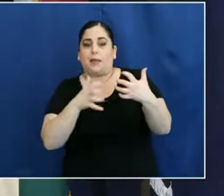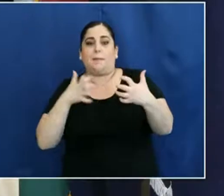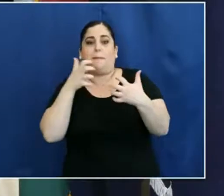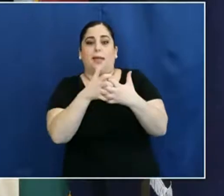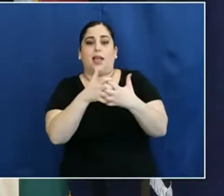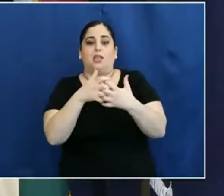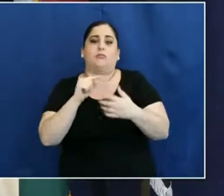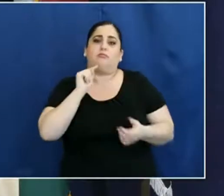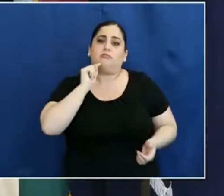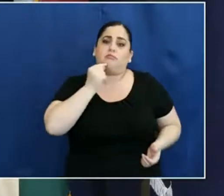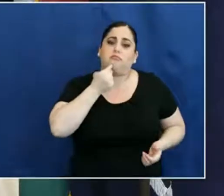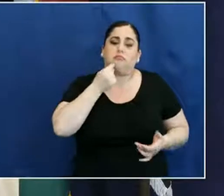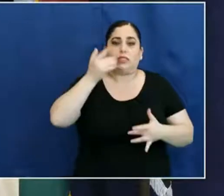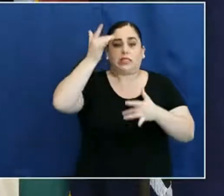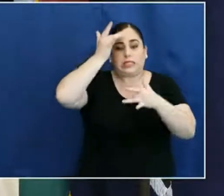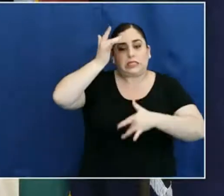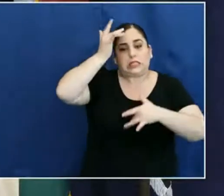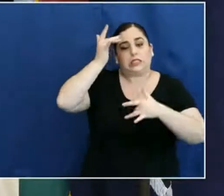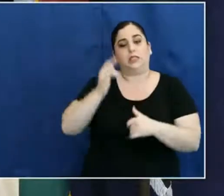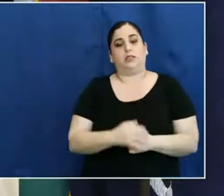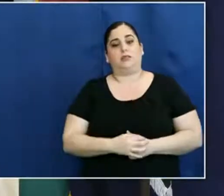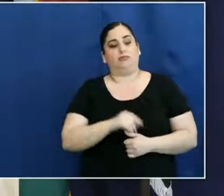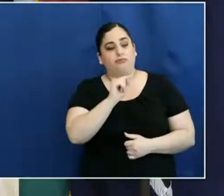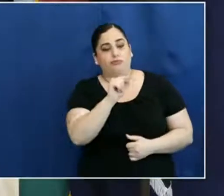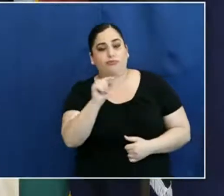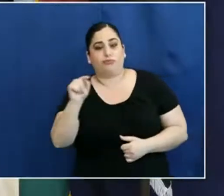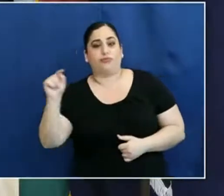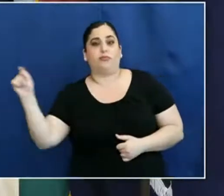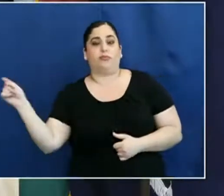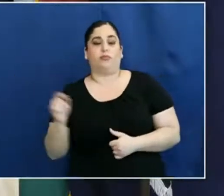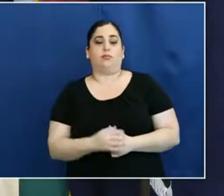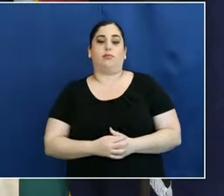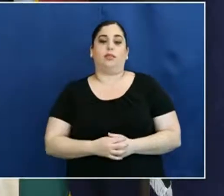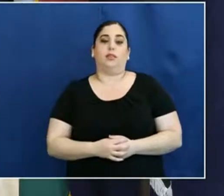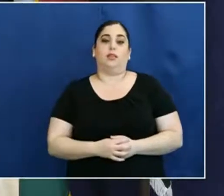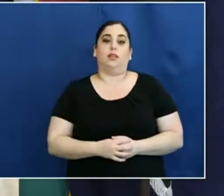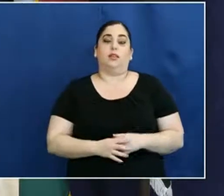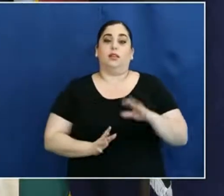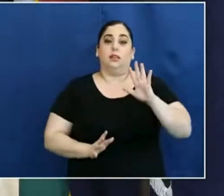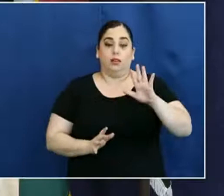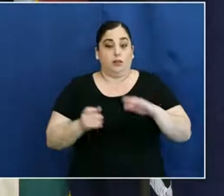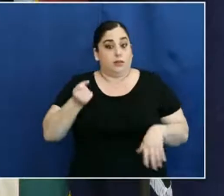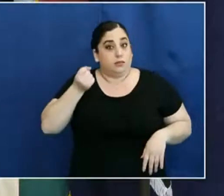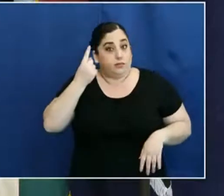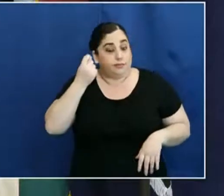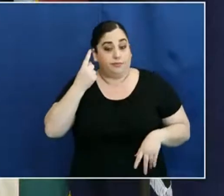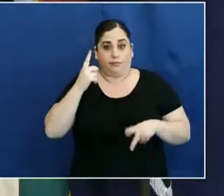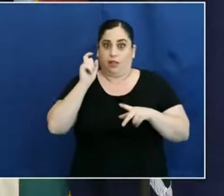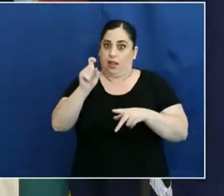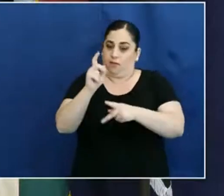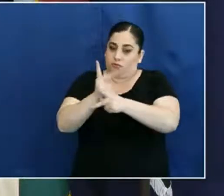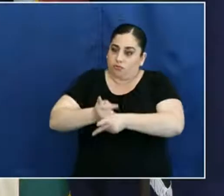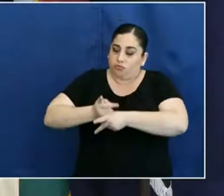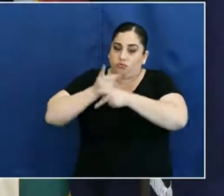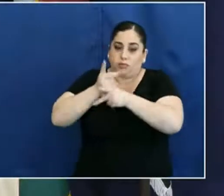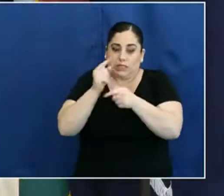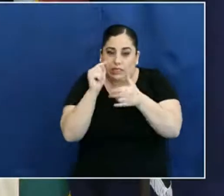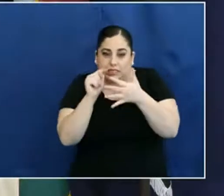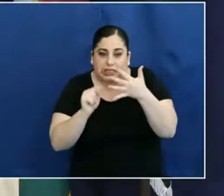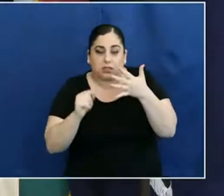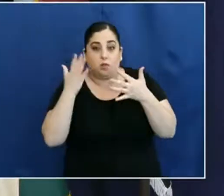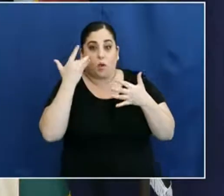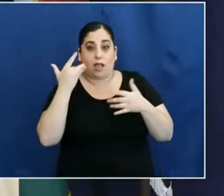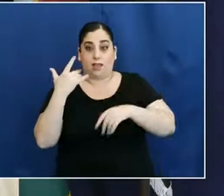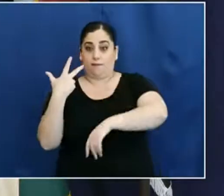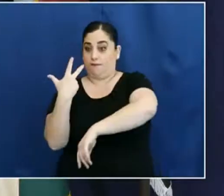conditions that could cause severe complications if you were infected with COVID-19. The additional